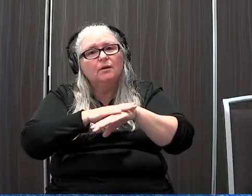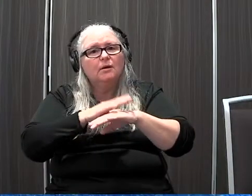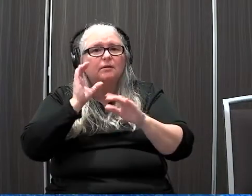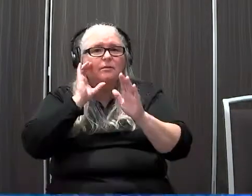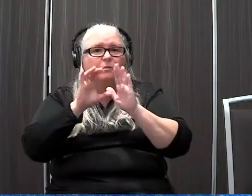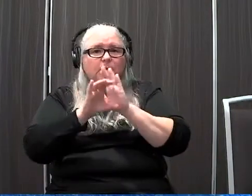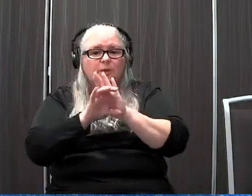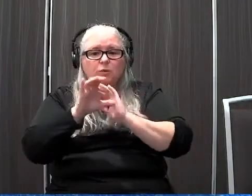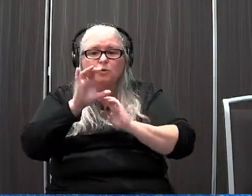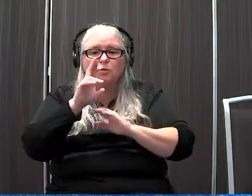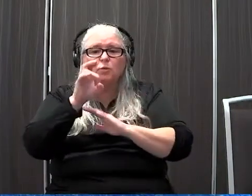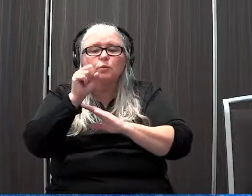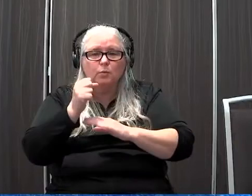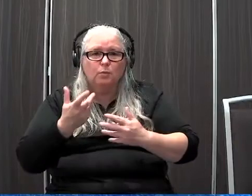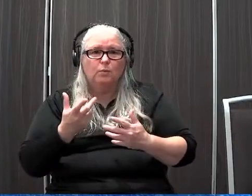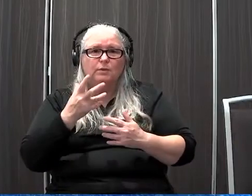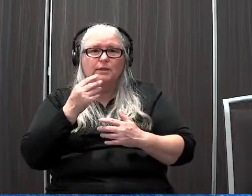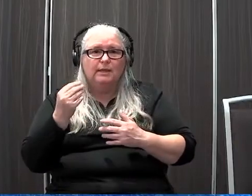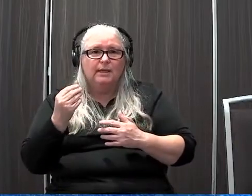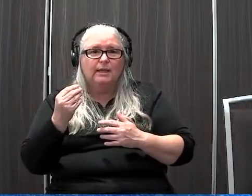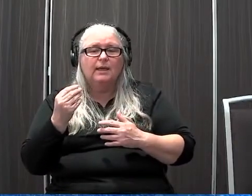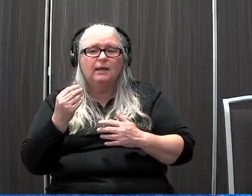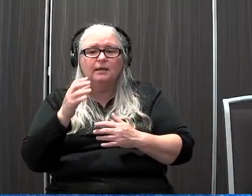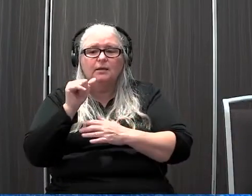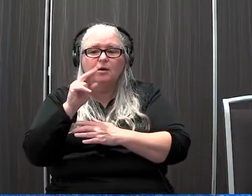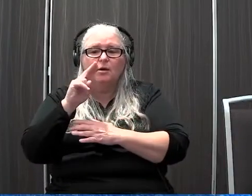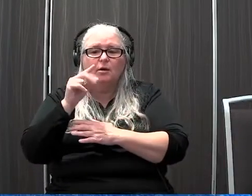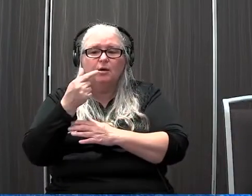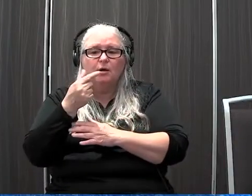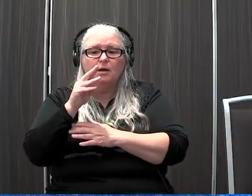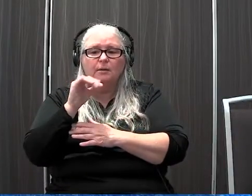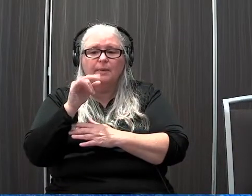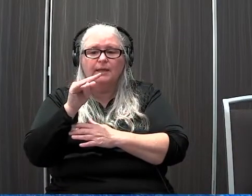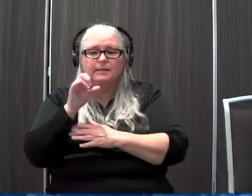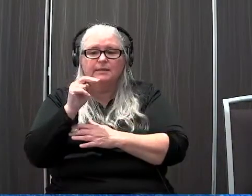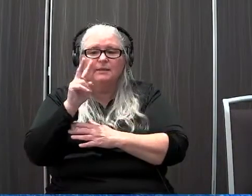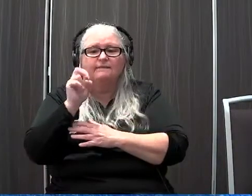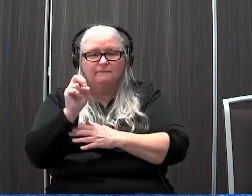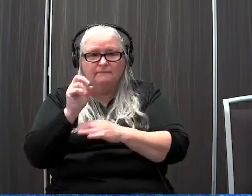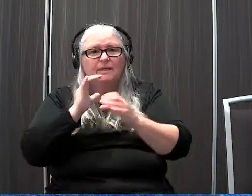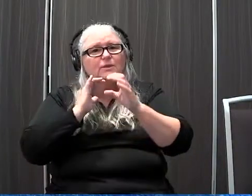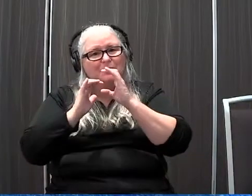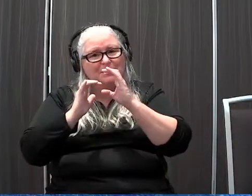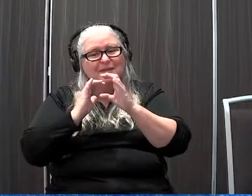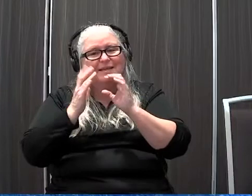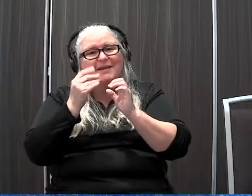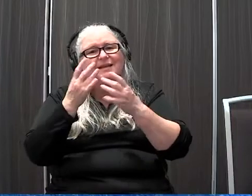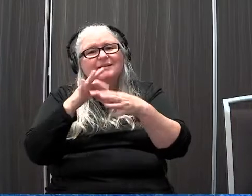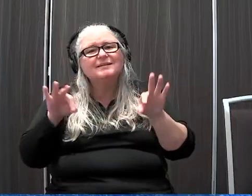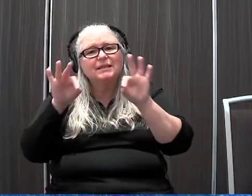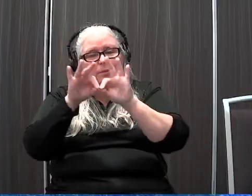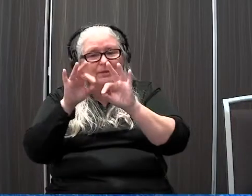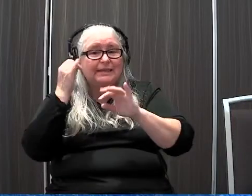and more augmented communication. But it's important if the child